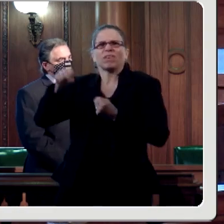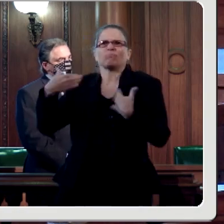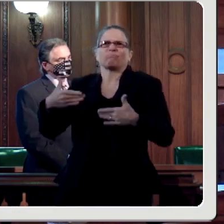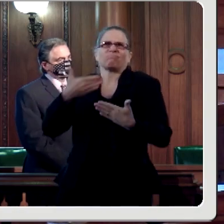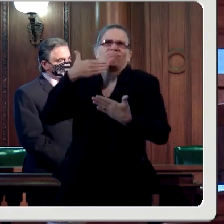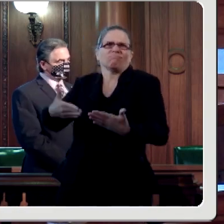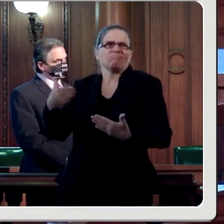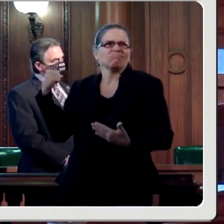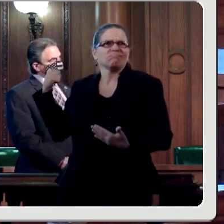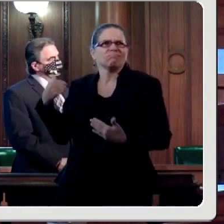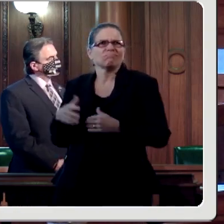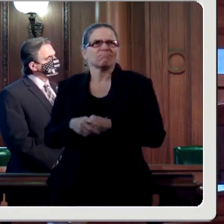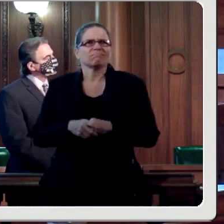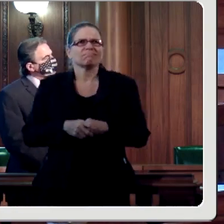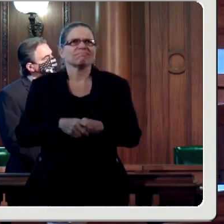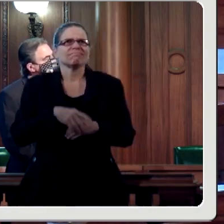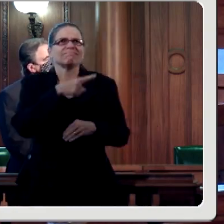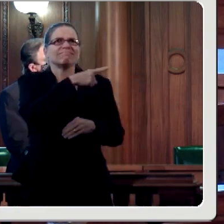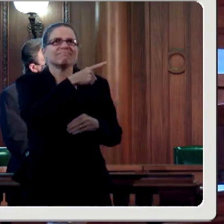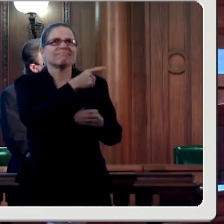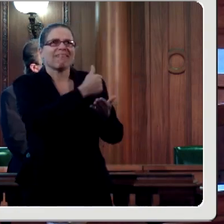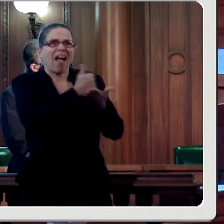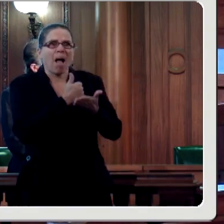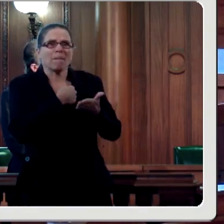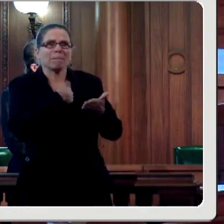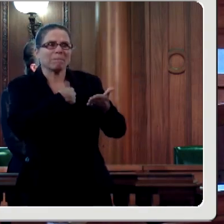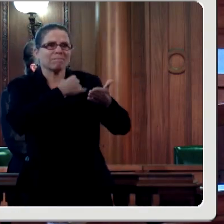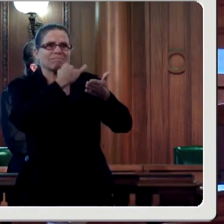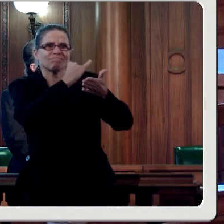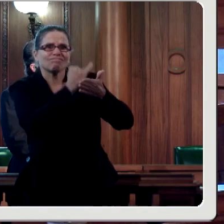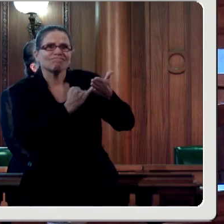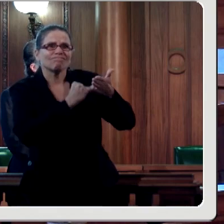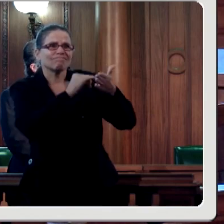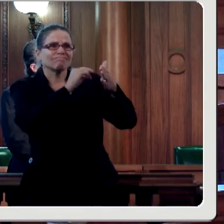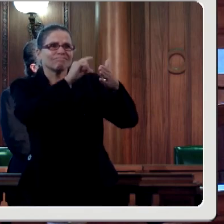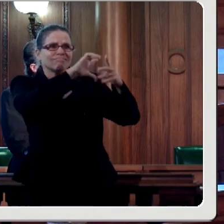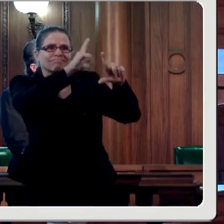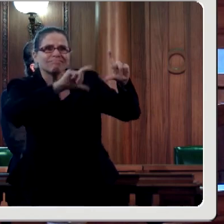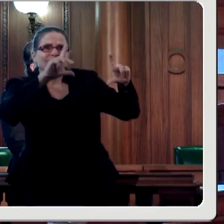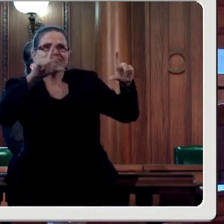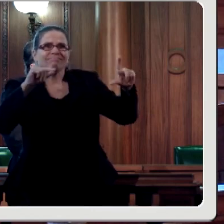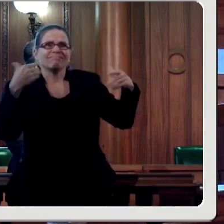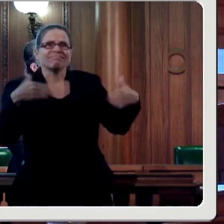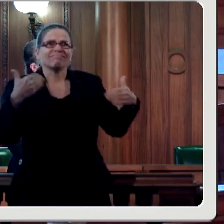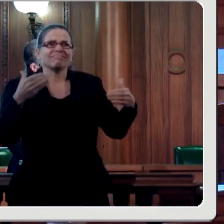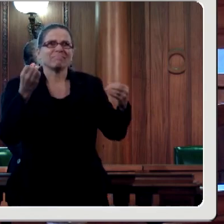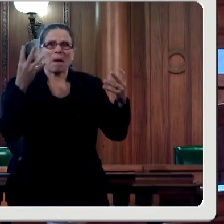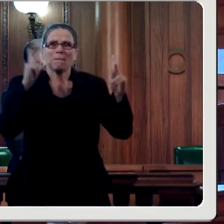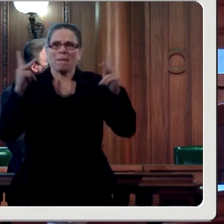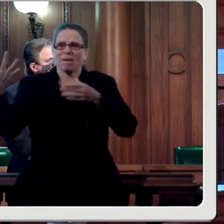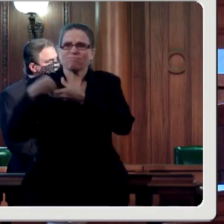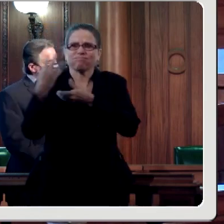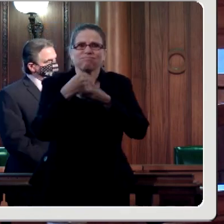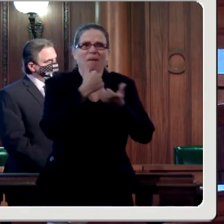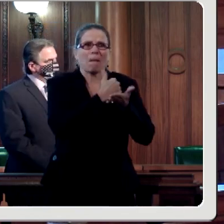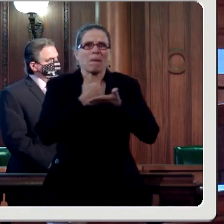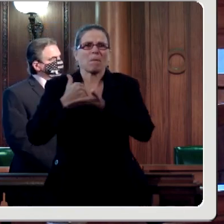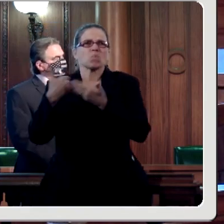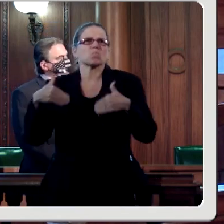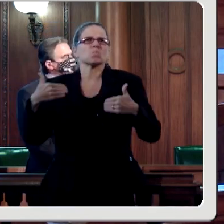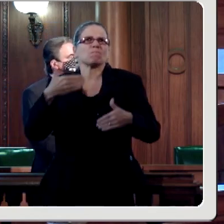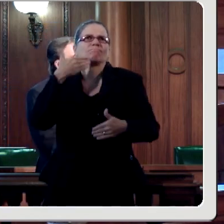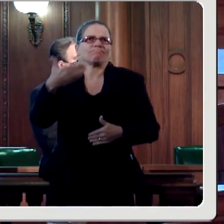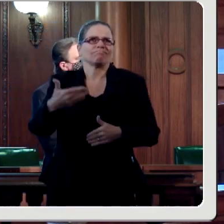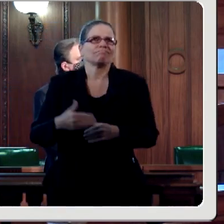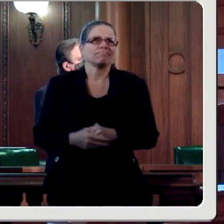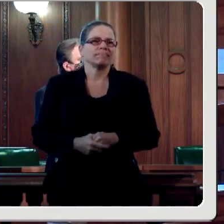Chaffee, Alvin Allen, Axiom Blue, Tim Sheehan, the members of the Department of Health and Human Services, of